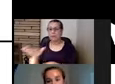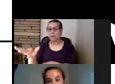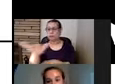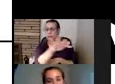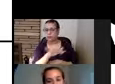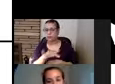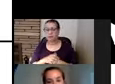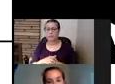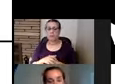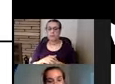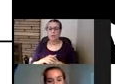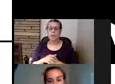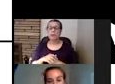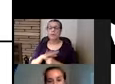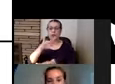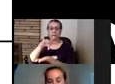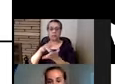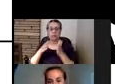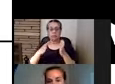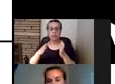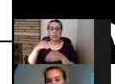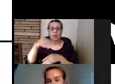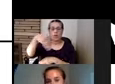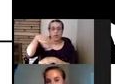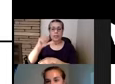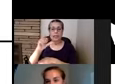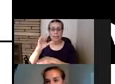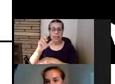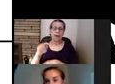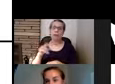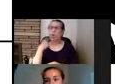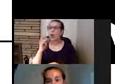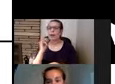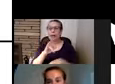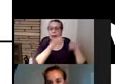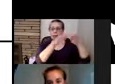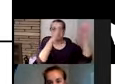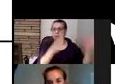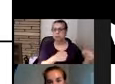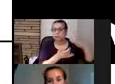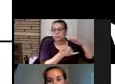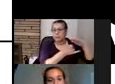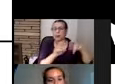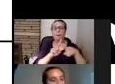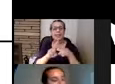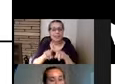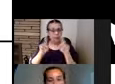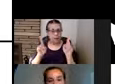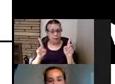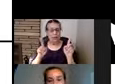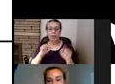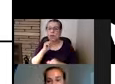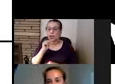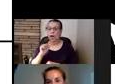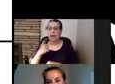The streetscape fare vending machine has similar functionalities to a station fare vending machine with a couple differences. Rather than